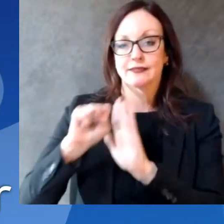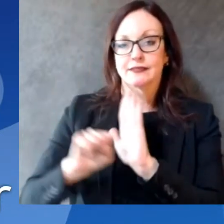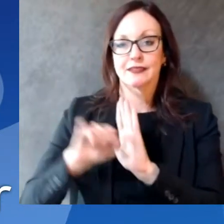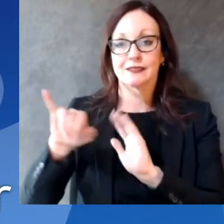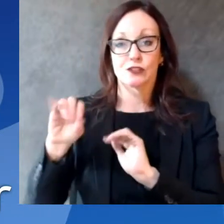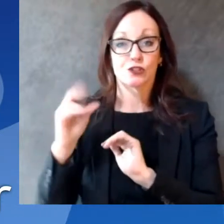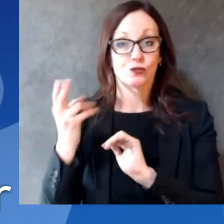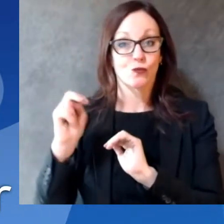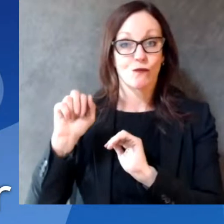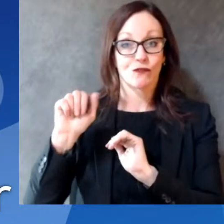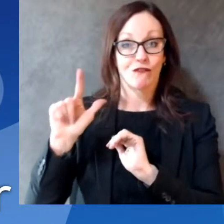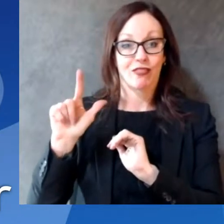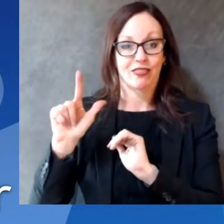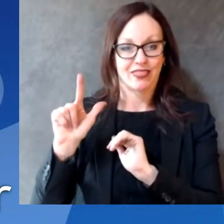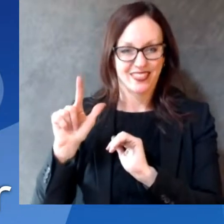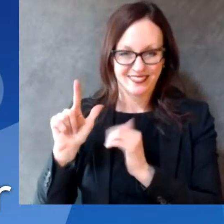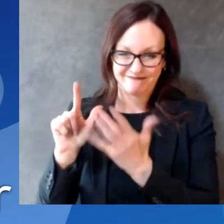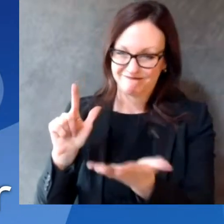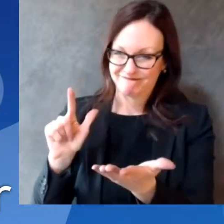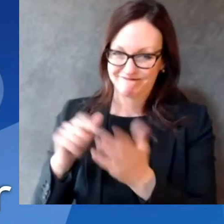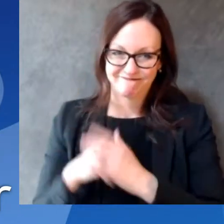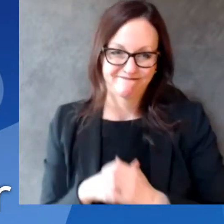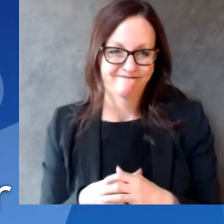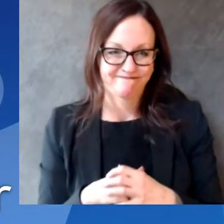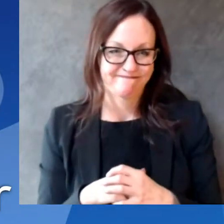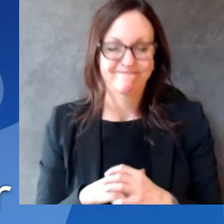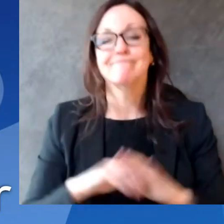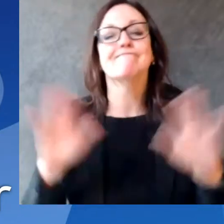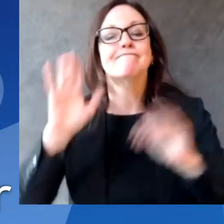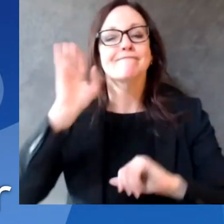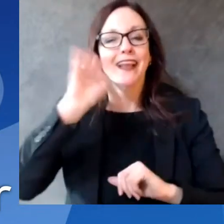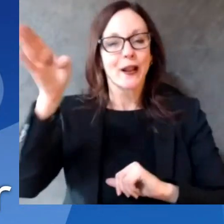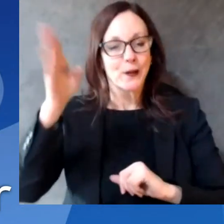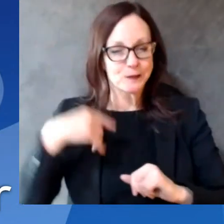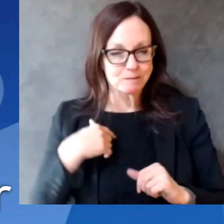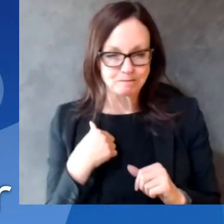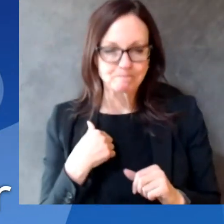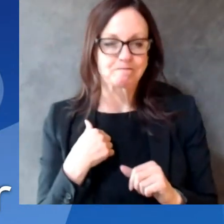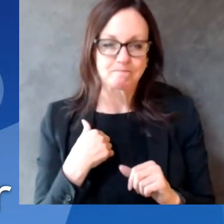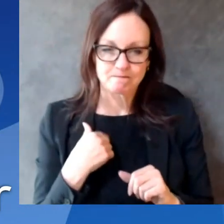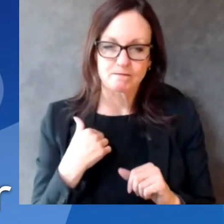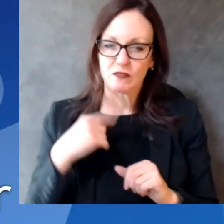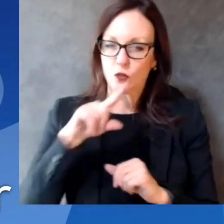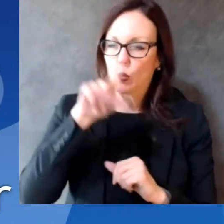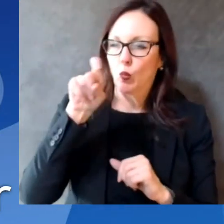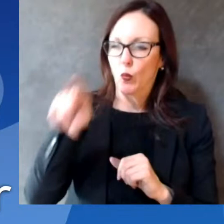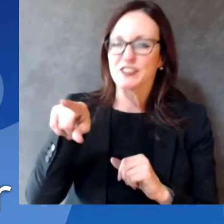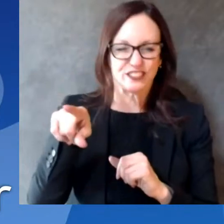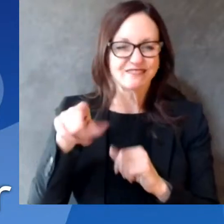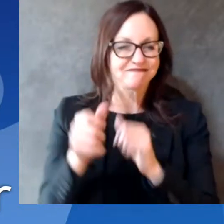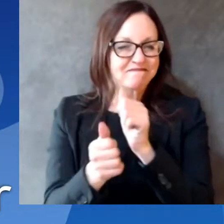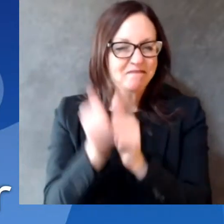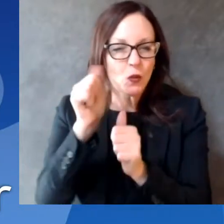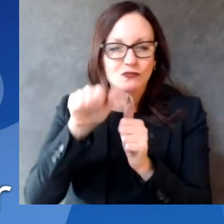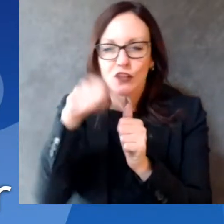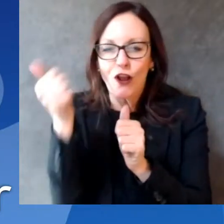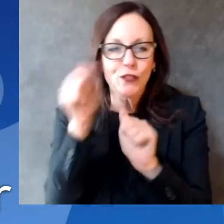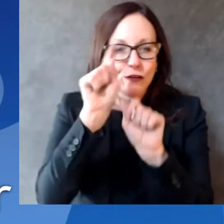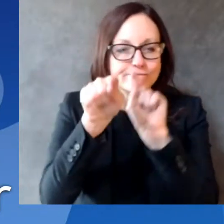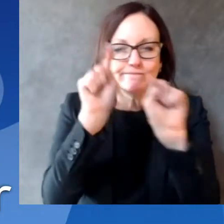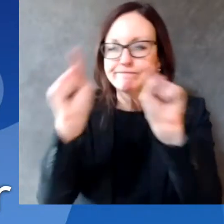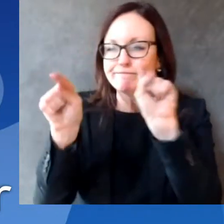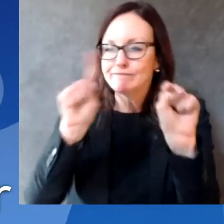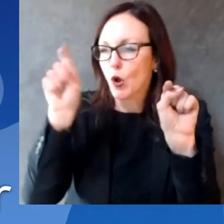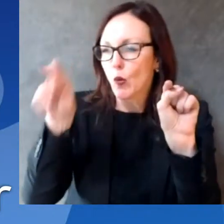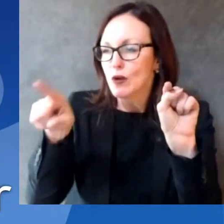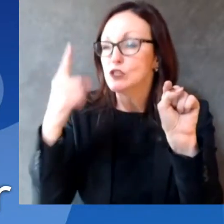Yeah, hi, thank you. This question is a little bit like the hospitalizations, but slightly different. COVID deaths have been up